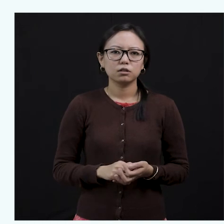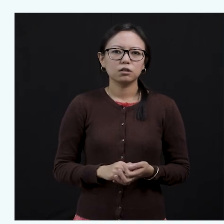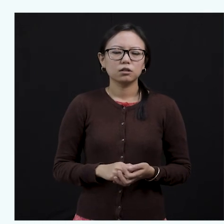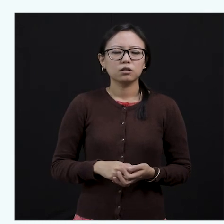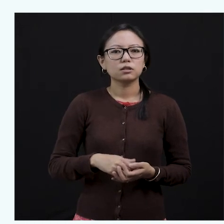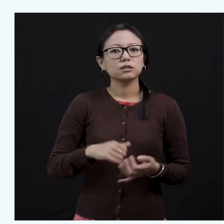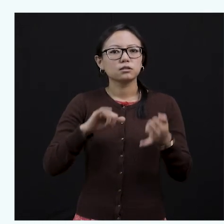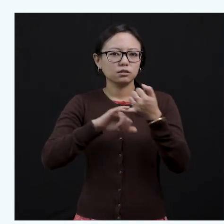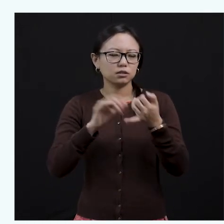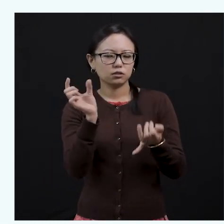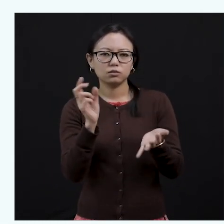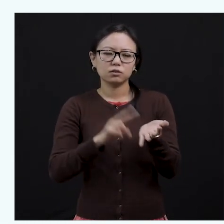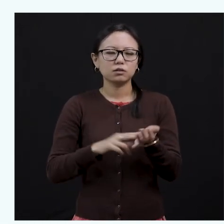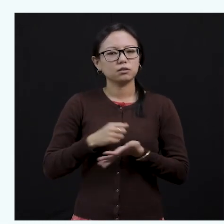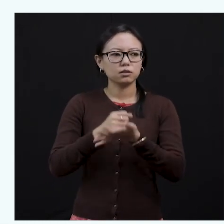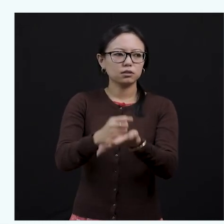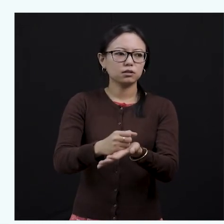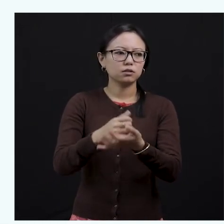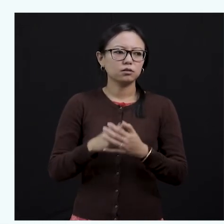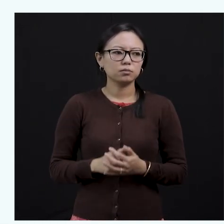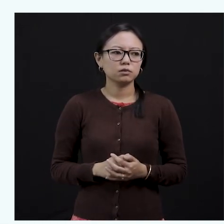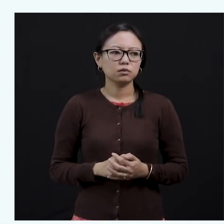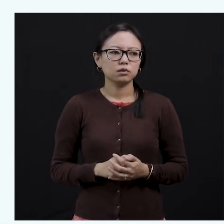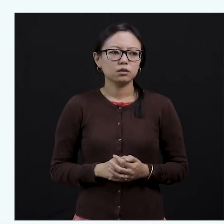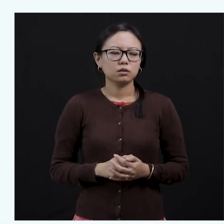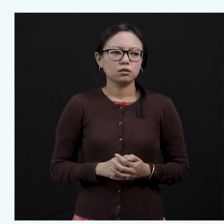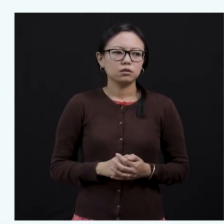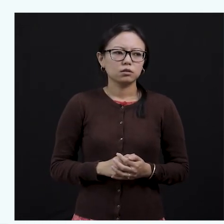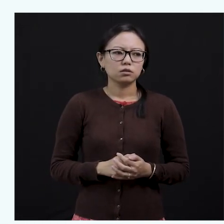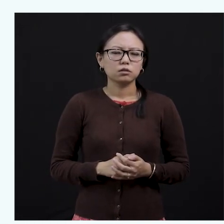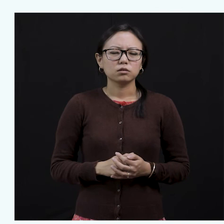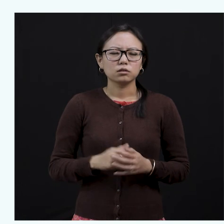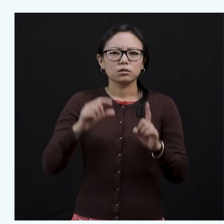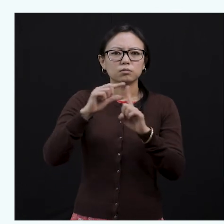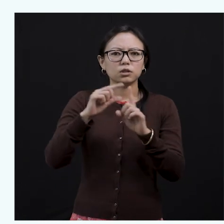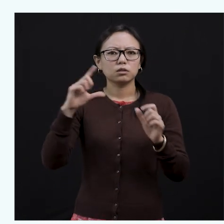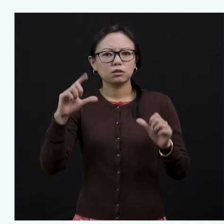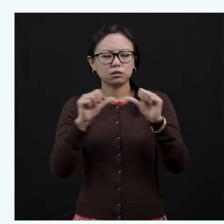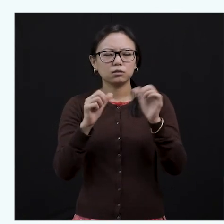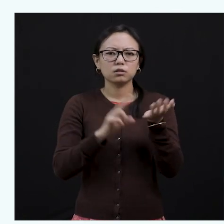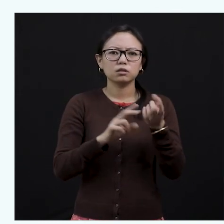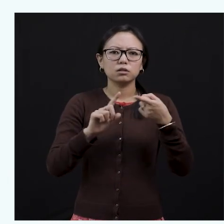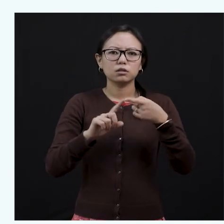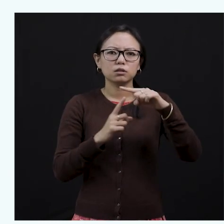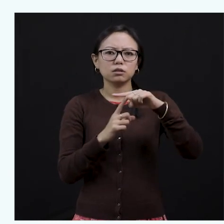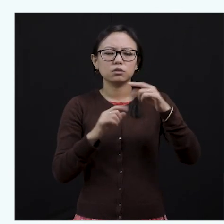is 8. Number 6, what percent of the Earth is covered by water? The answer